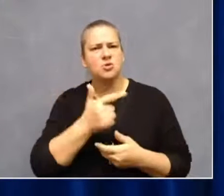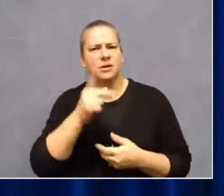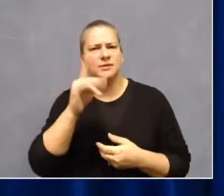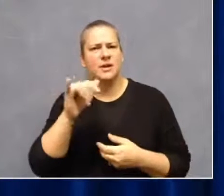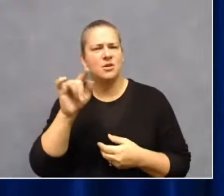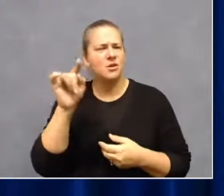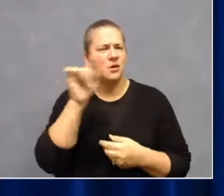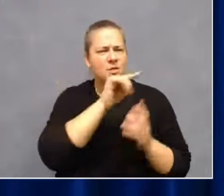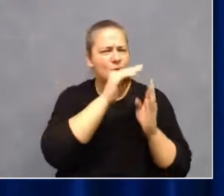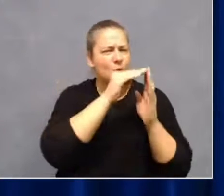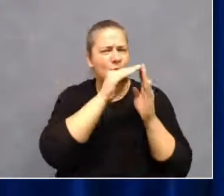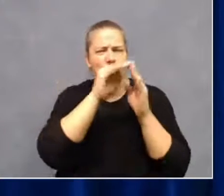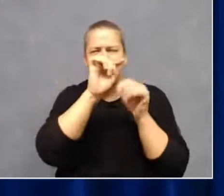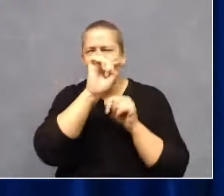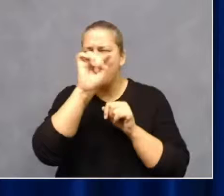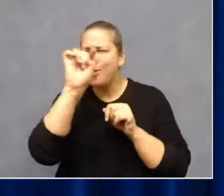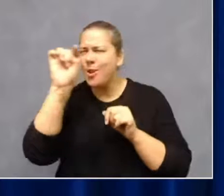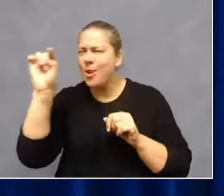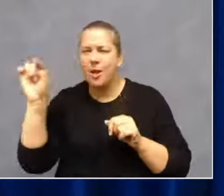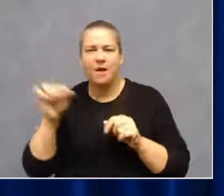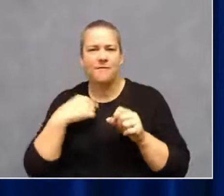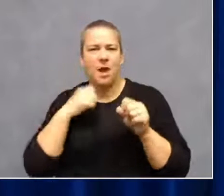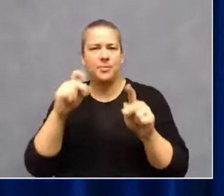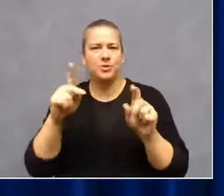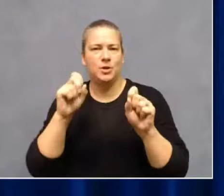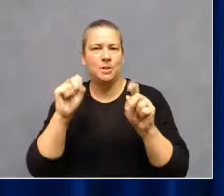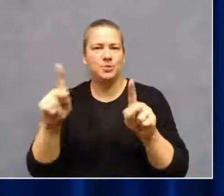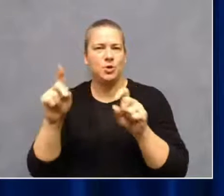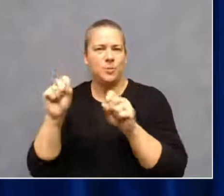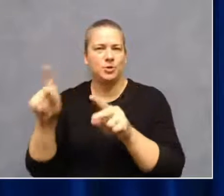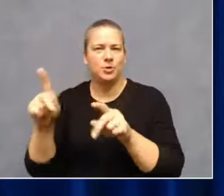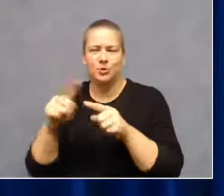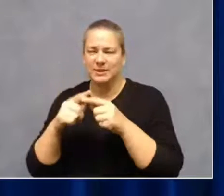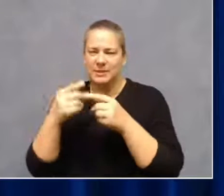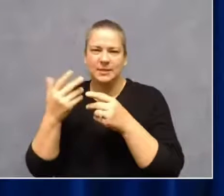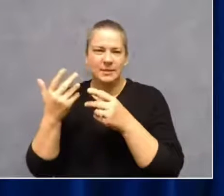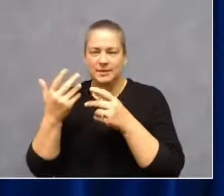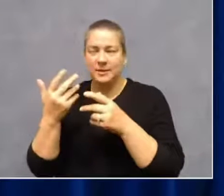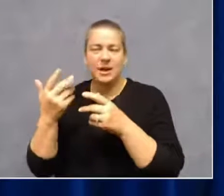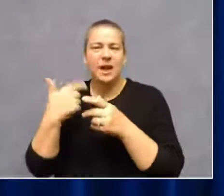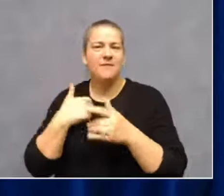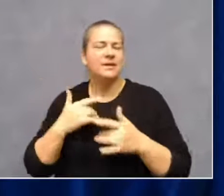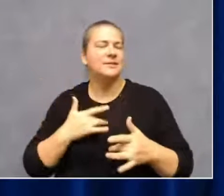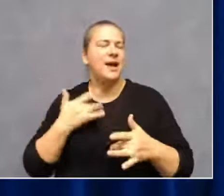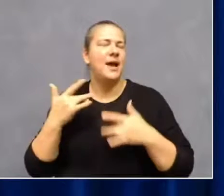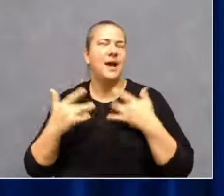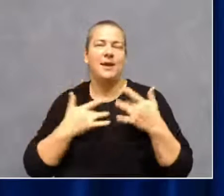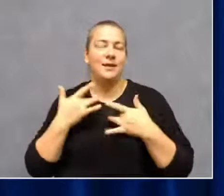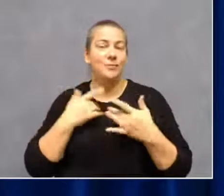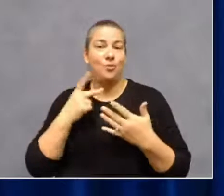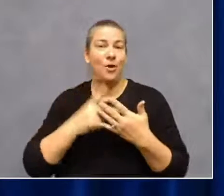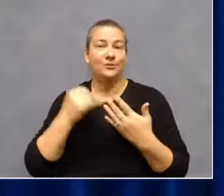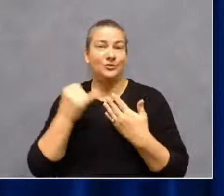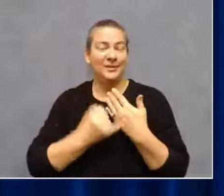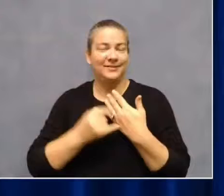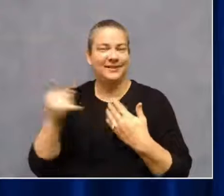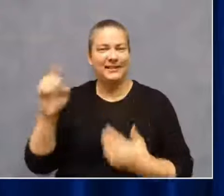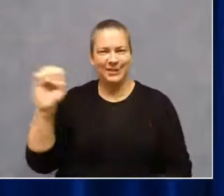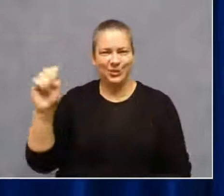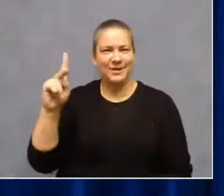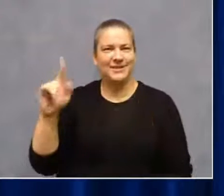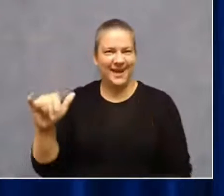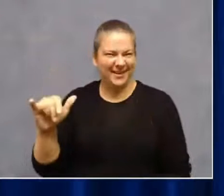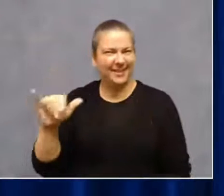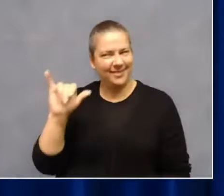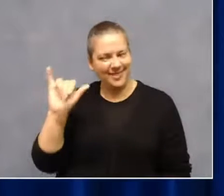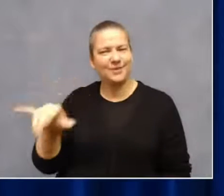we've announced some exciting projects that will do just that in my home of Eastern Kentucky. Thanks to the